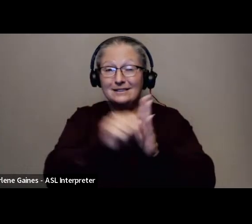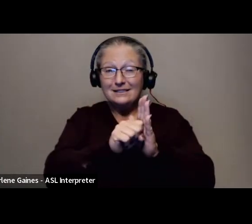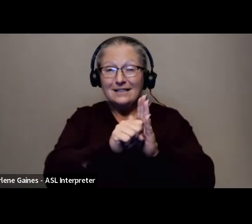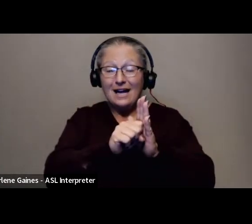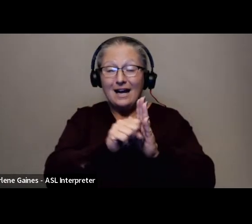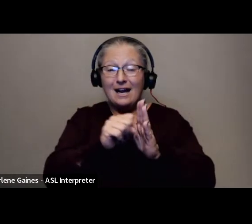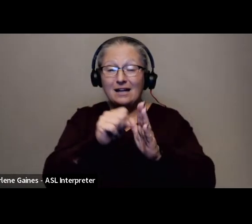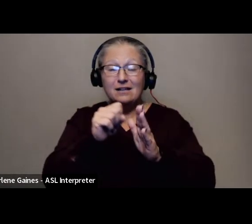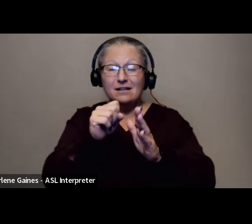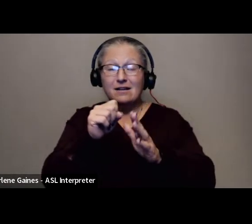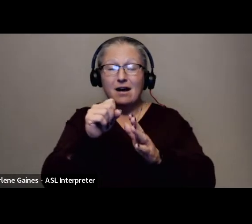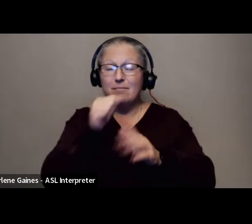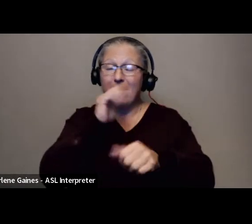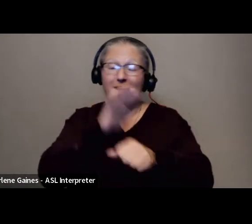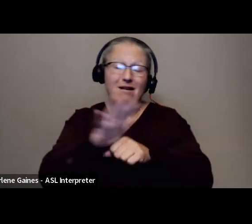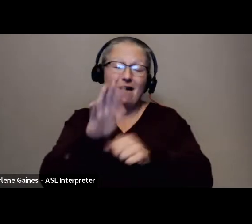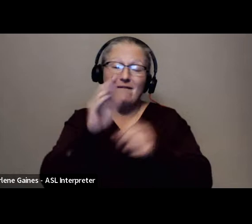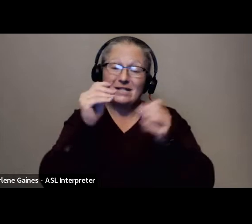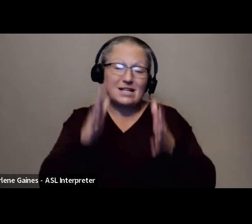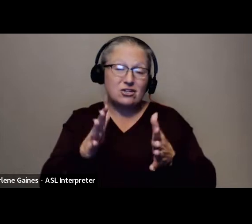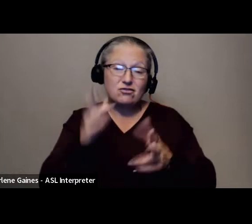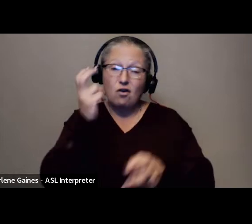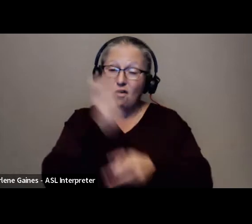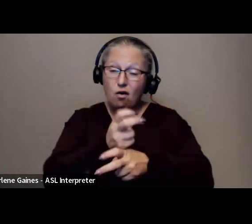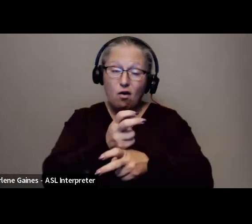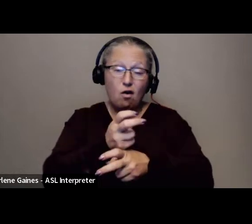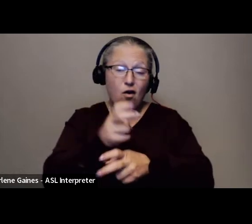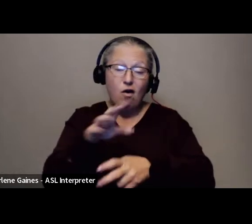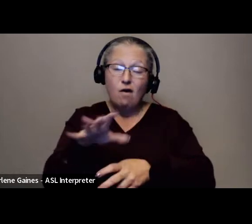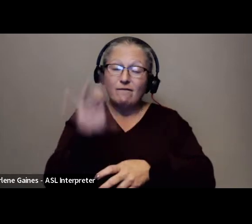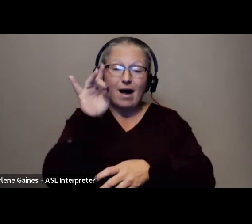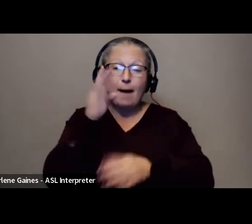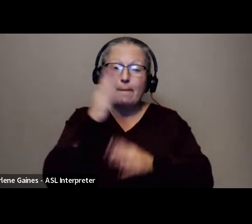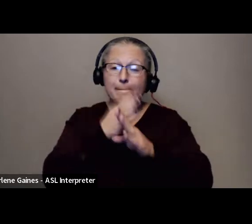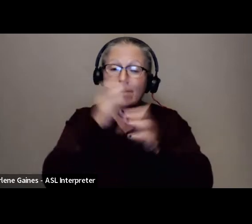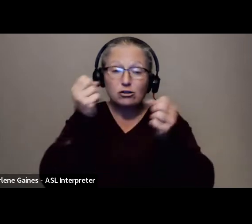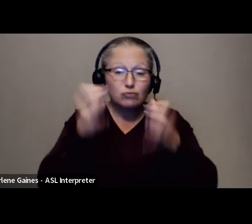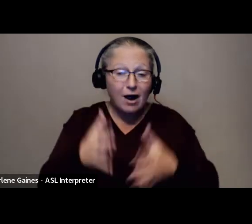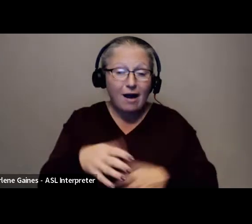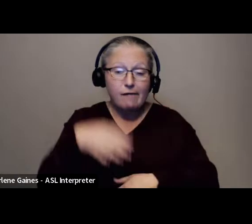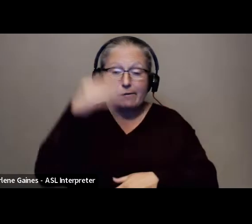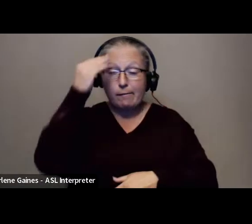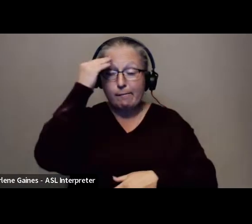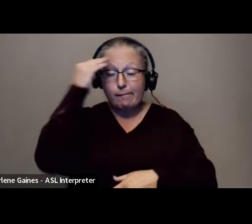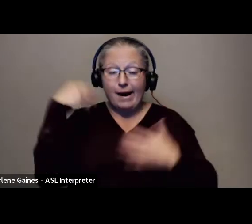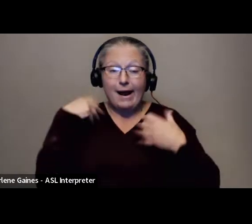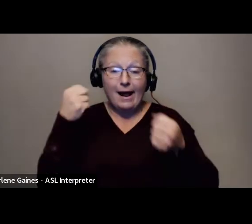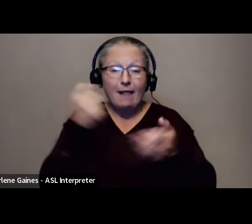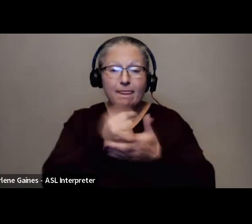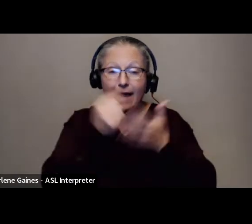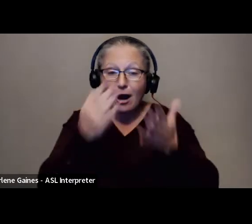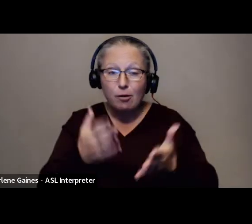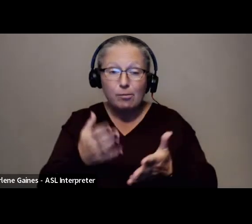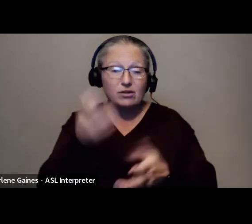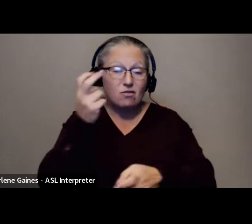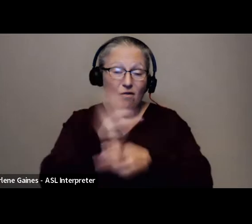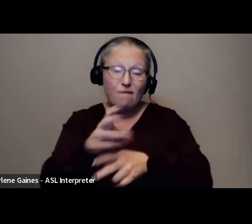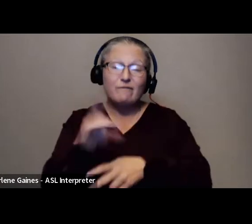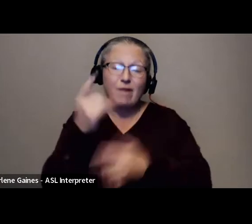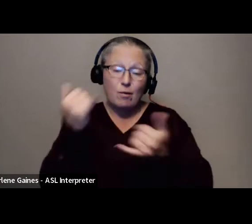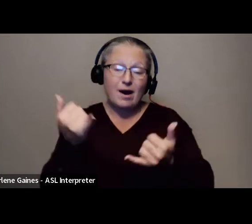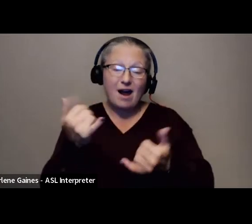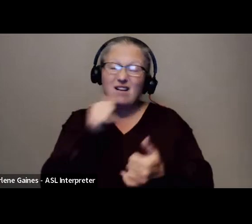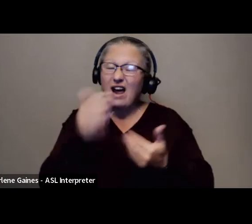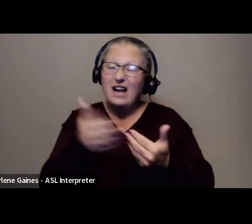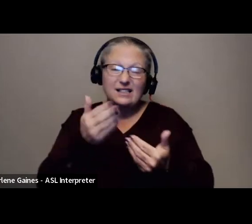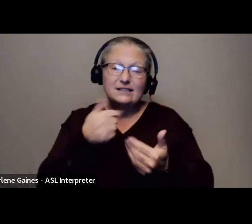teaching shortage. We have a hard time finding bus drivers. We have a hard time finding mental health therapists. It's not easy. And so I'm